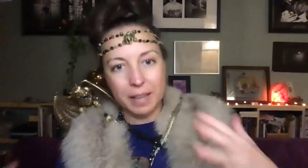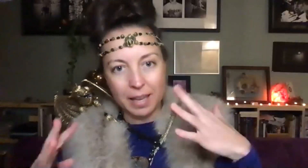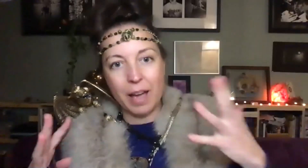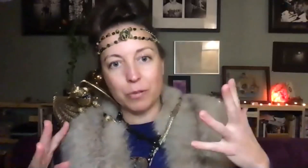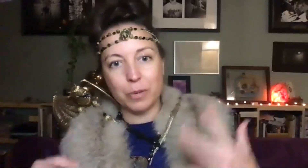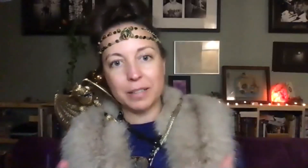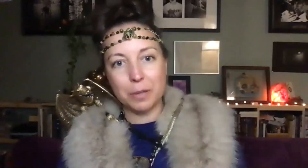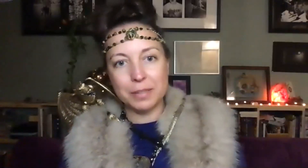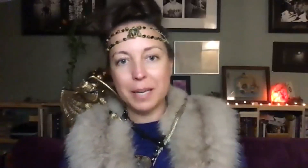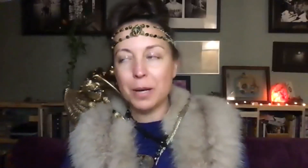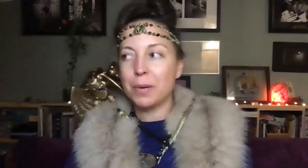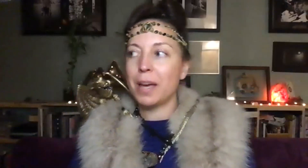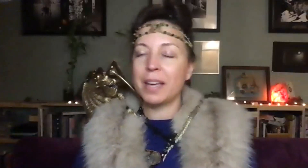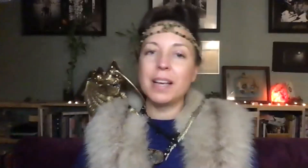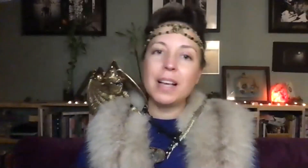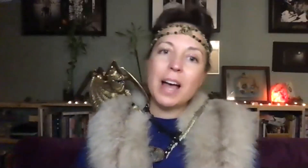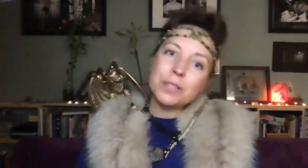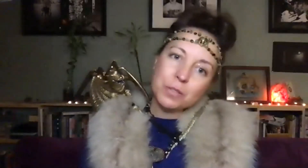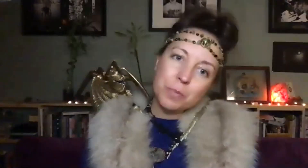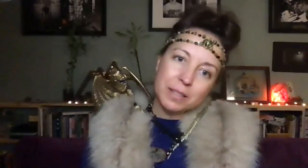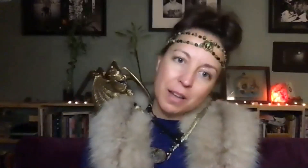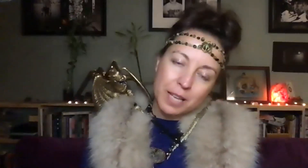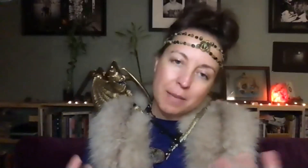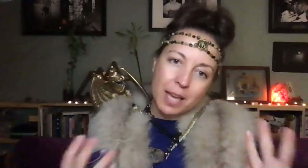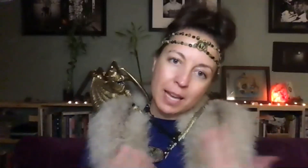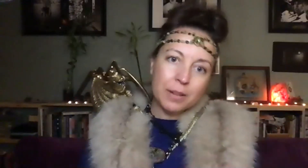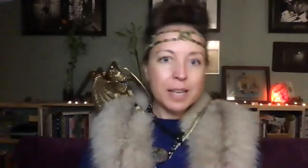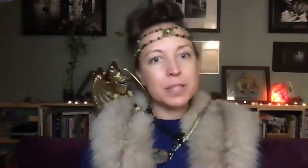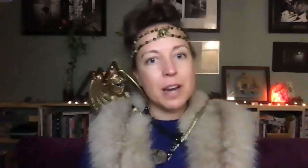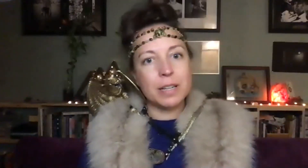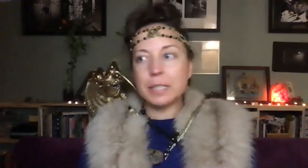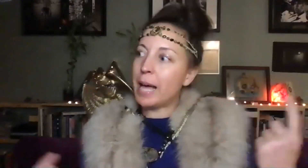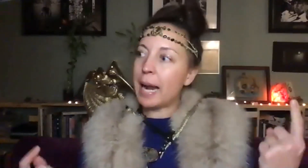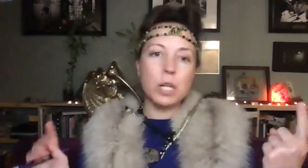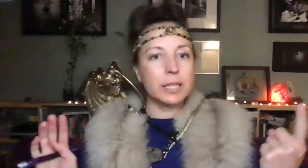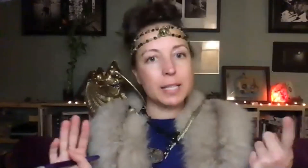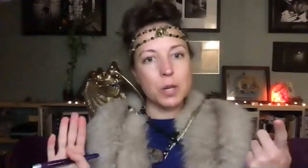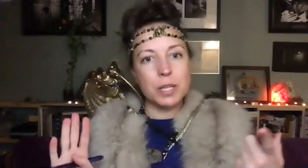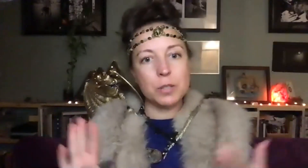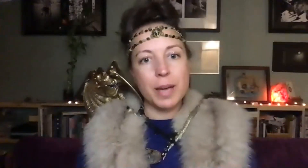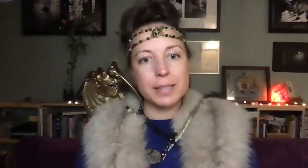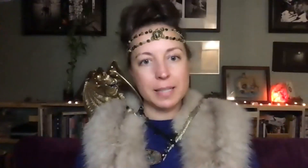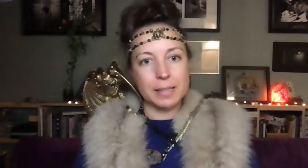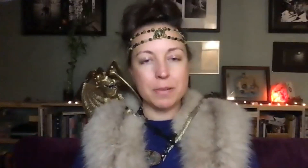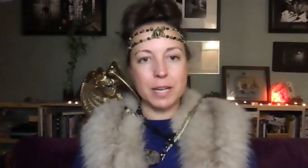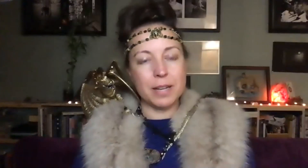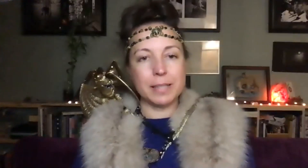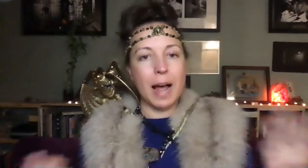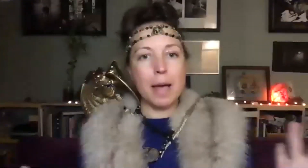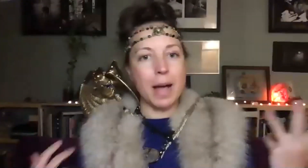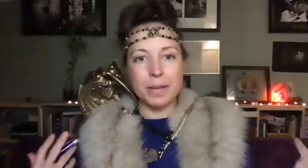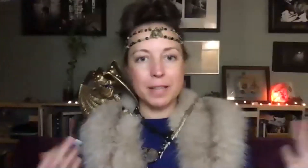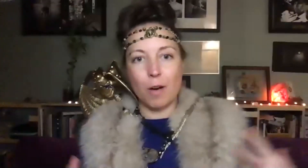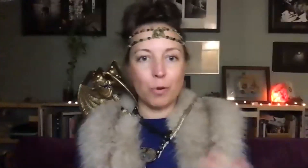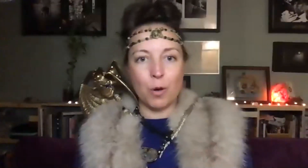spirits like everywhere. So I was like, okay. I also spent a lot of time hanging out at cemeteries, but I only liked going to Mexican cemeteries. And